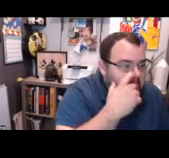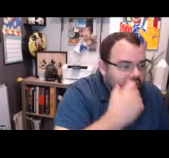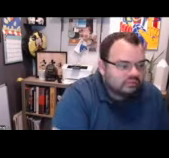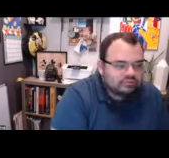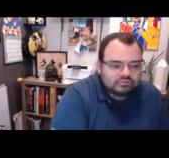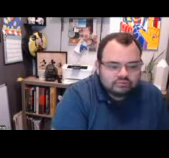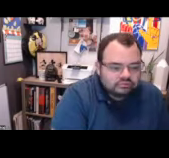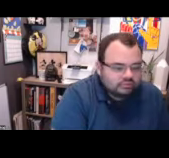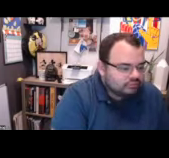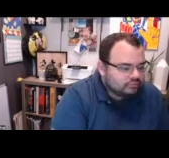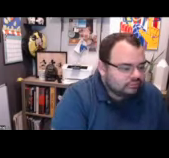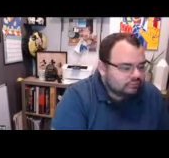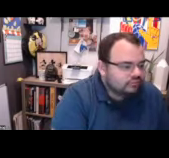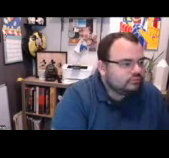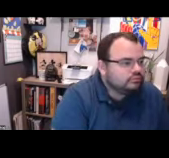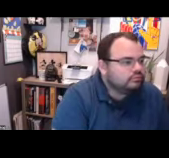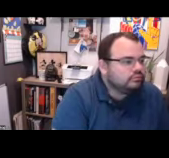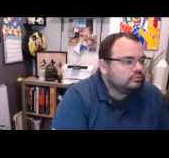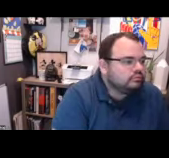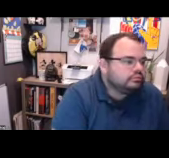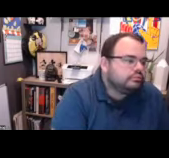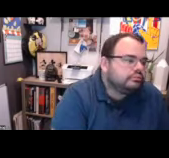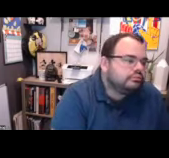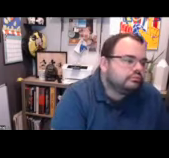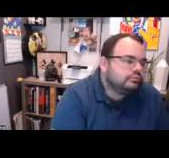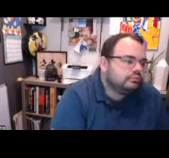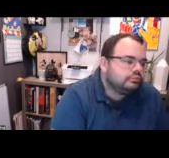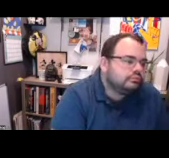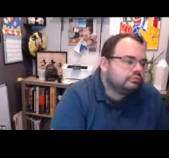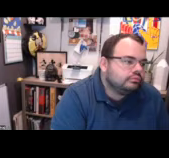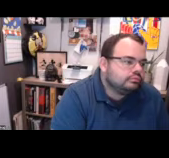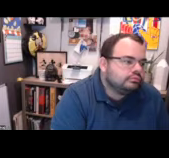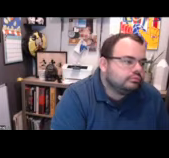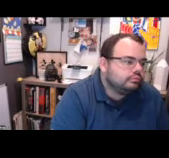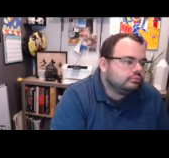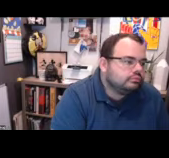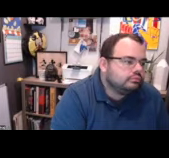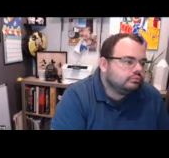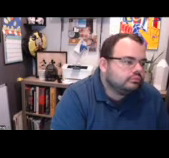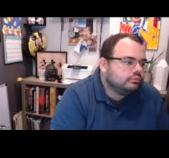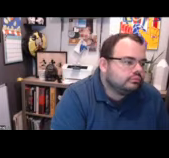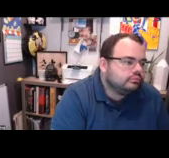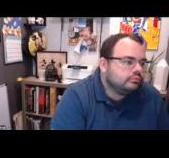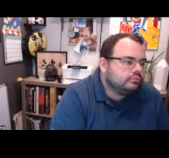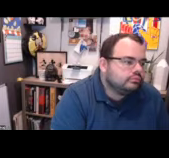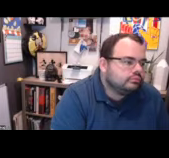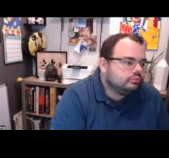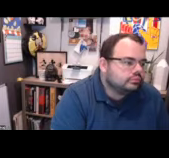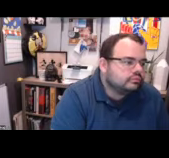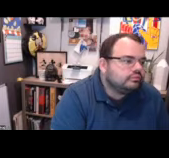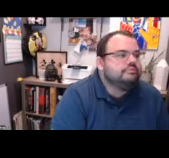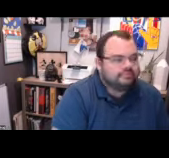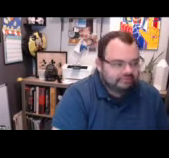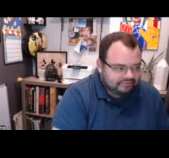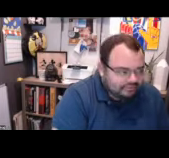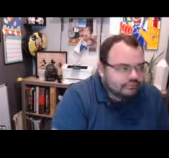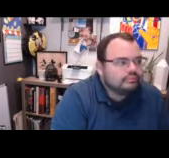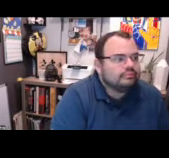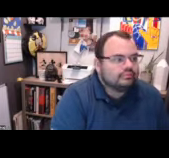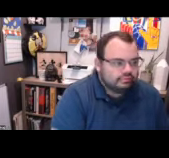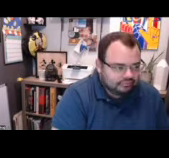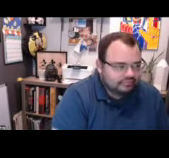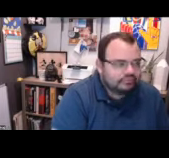Probably wait for them to decide when they're older or something. Just like they can have the choice of it. Cause I don't know. It's kind